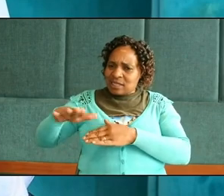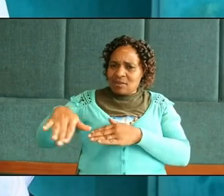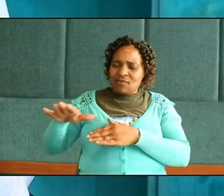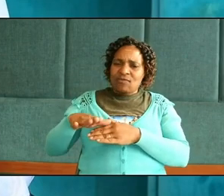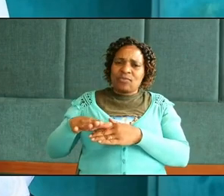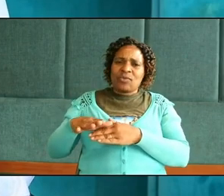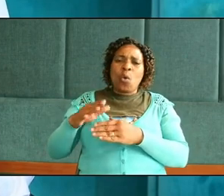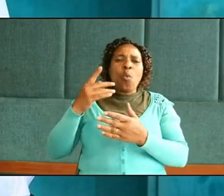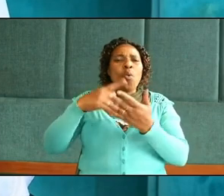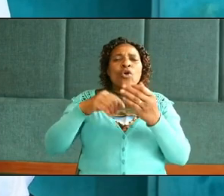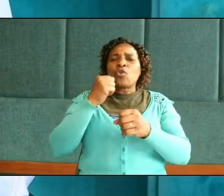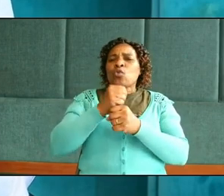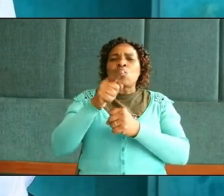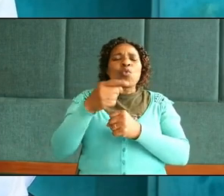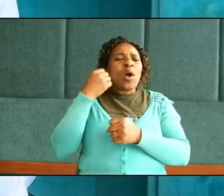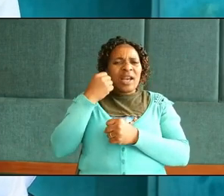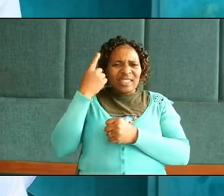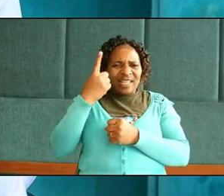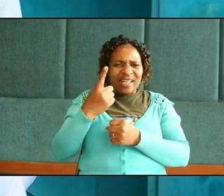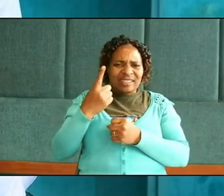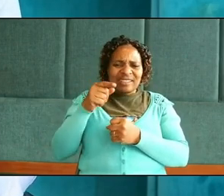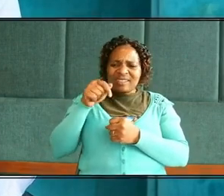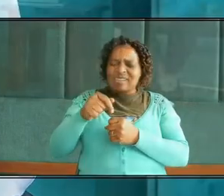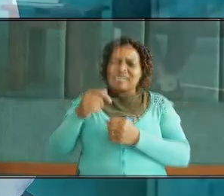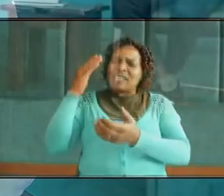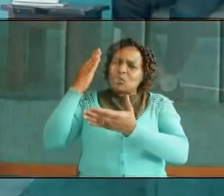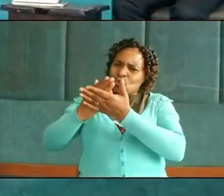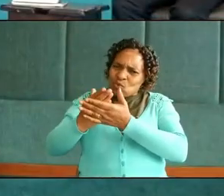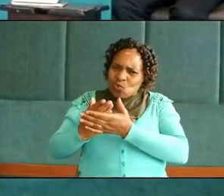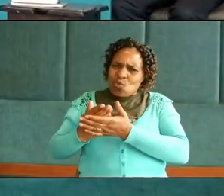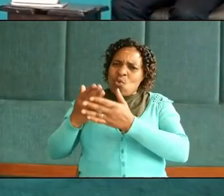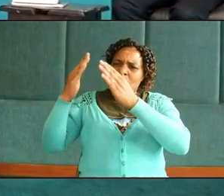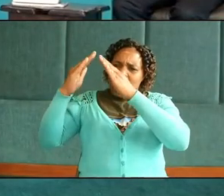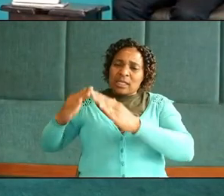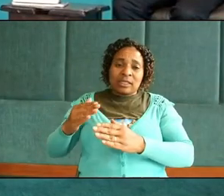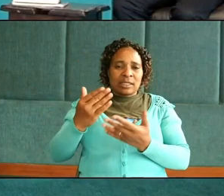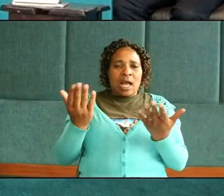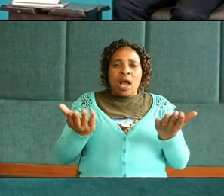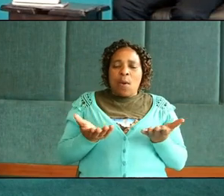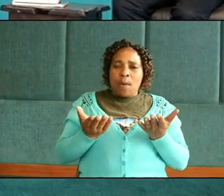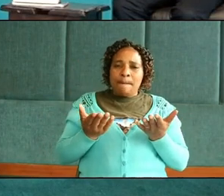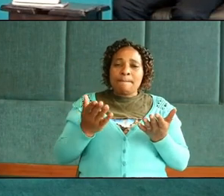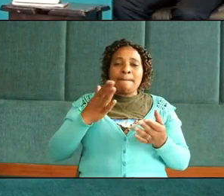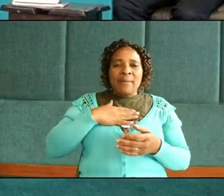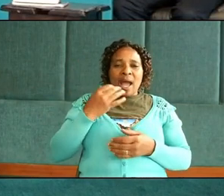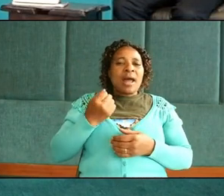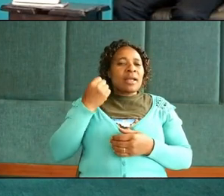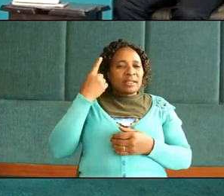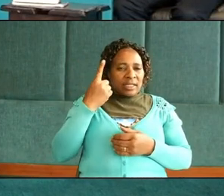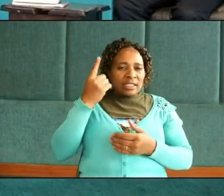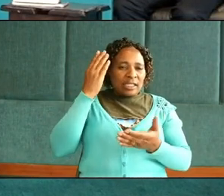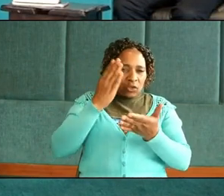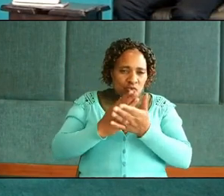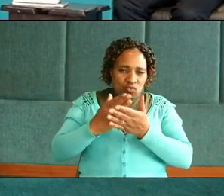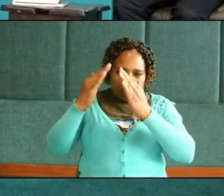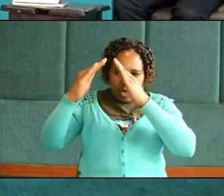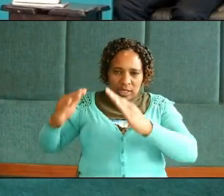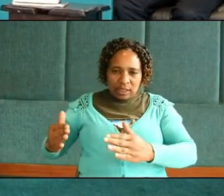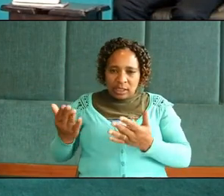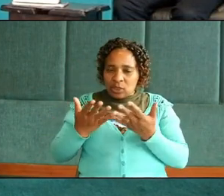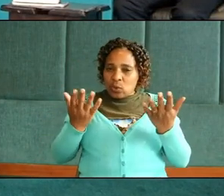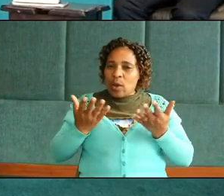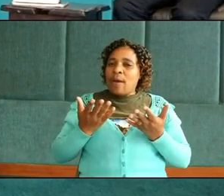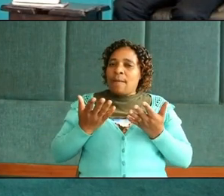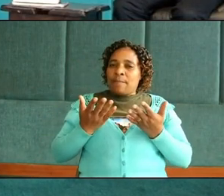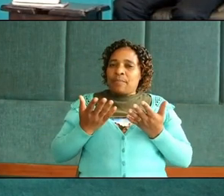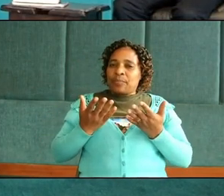word real estate section, Sid? Of my understanding of real estate is, you